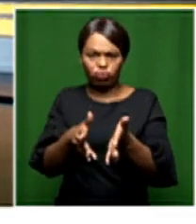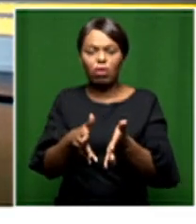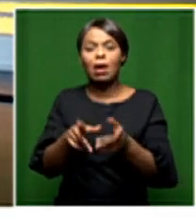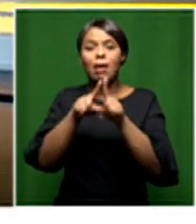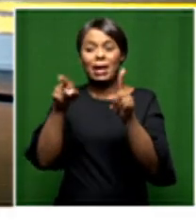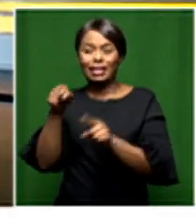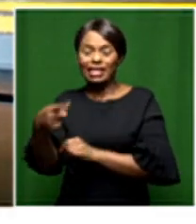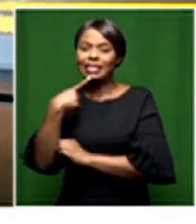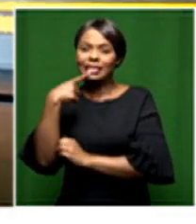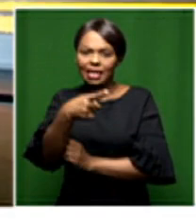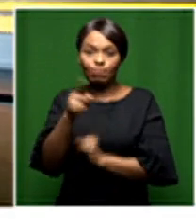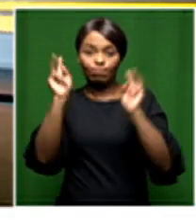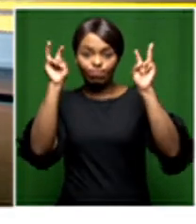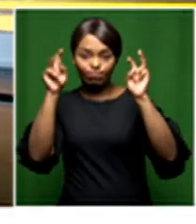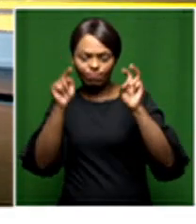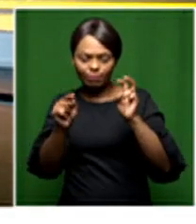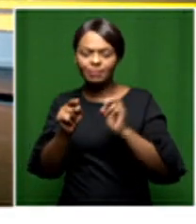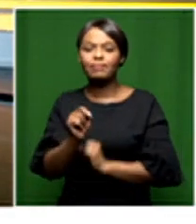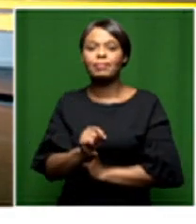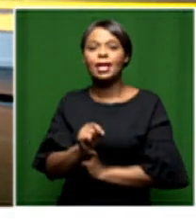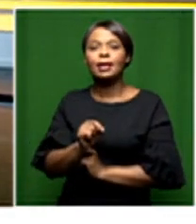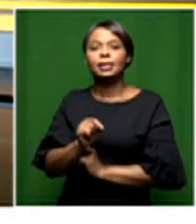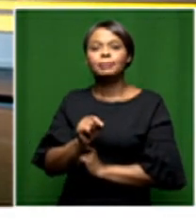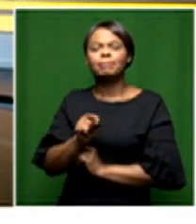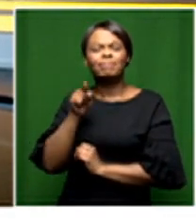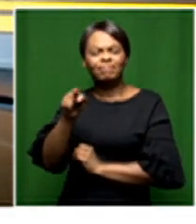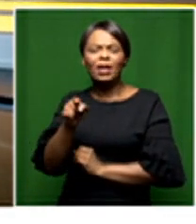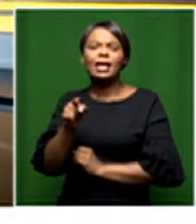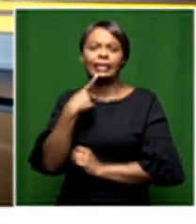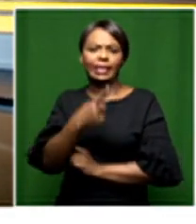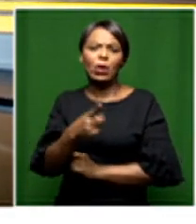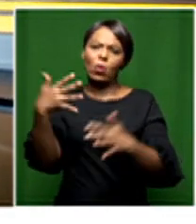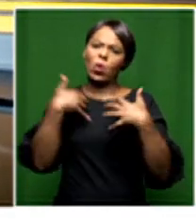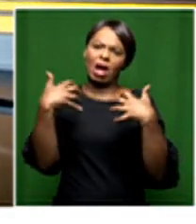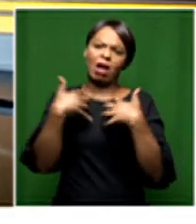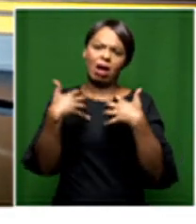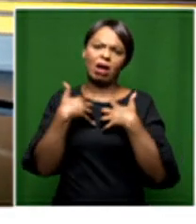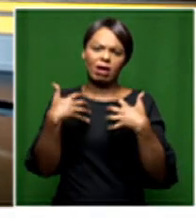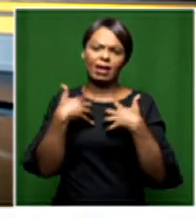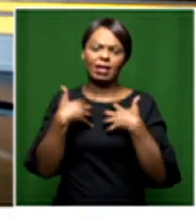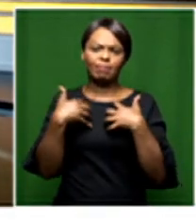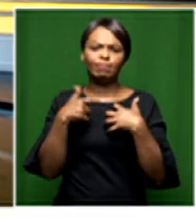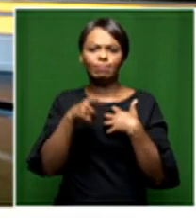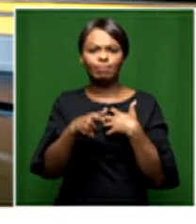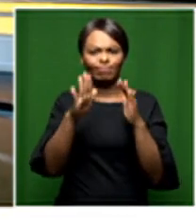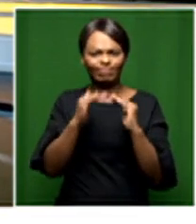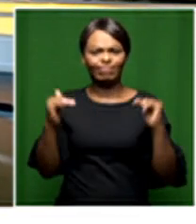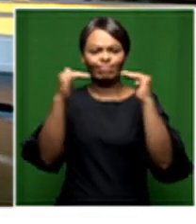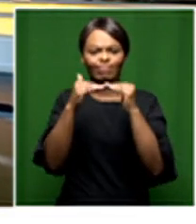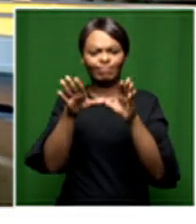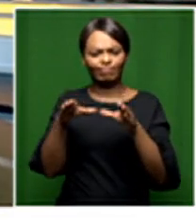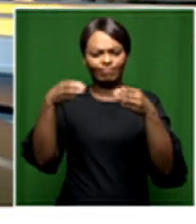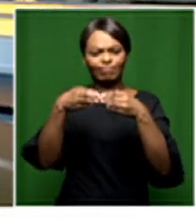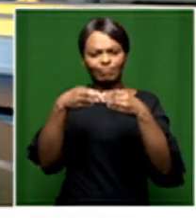was, to quote her, she said, "It is worrying that democratic centralism is now the subject of